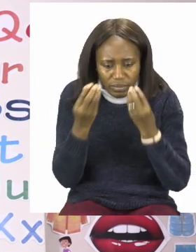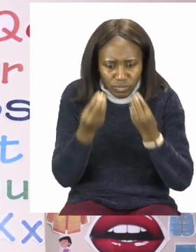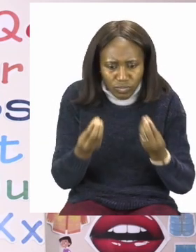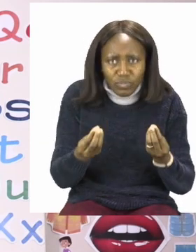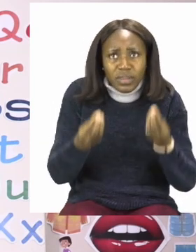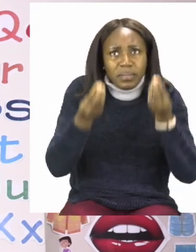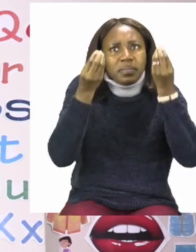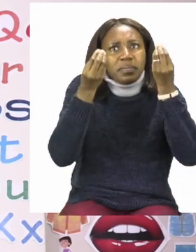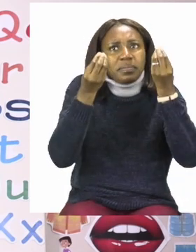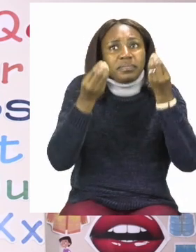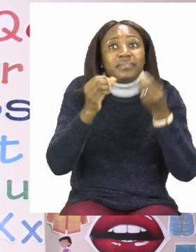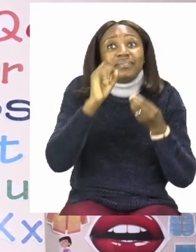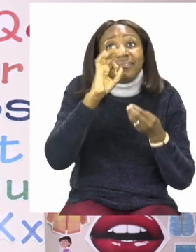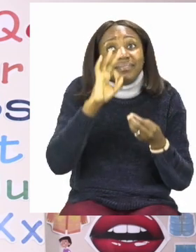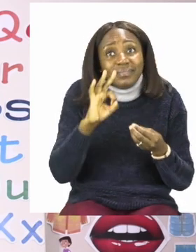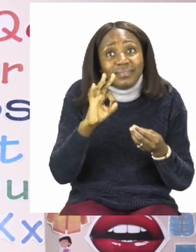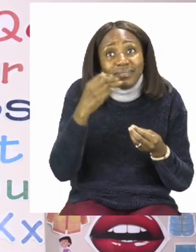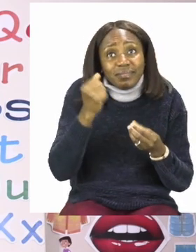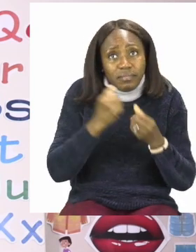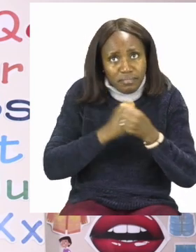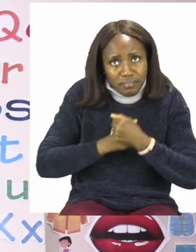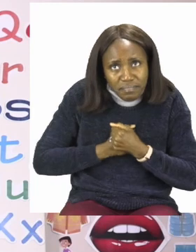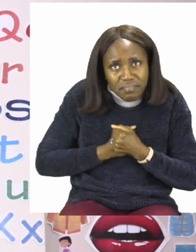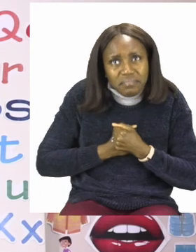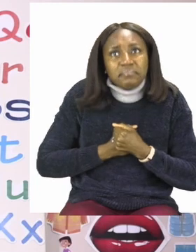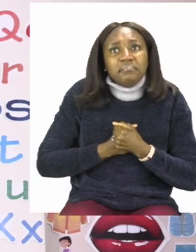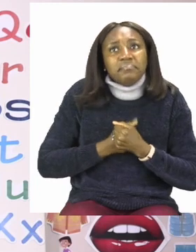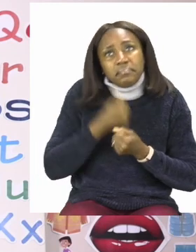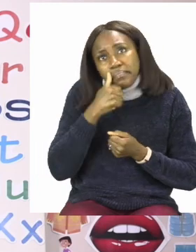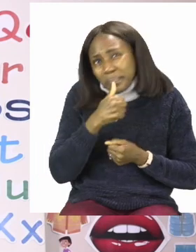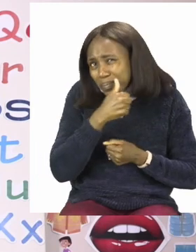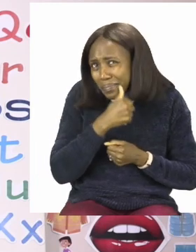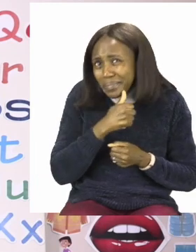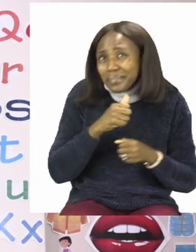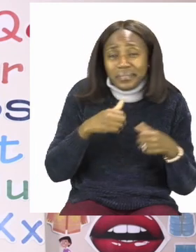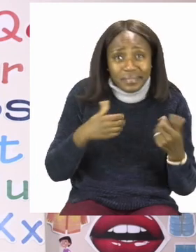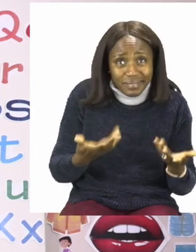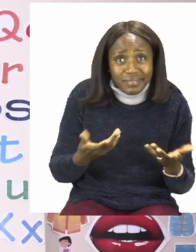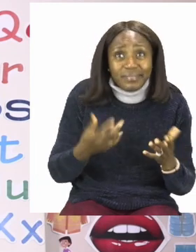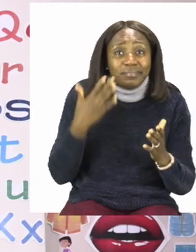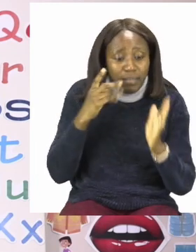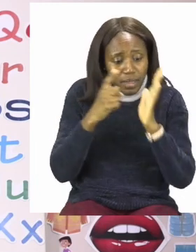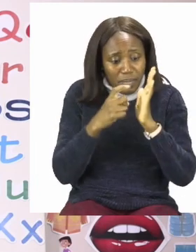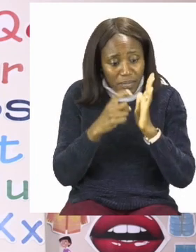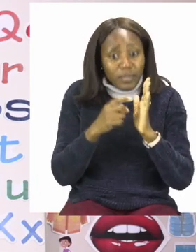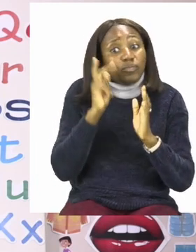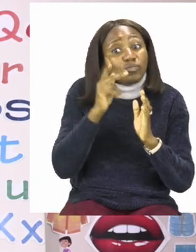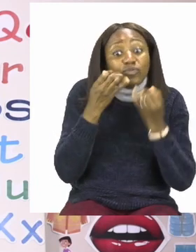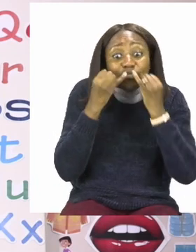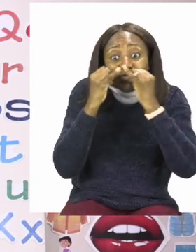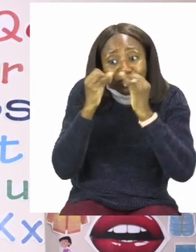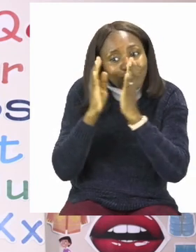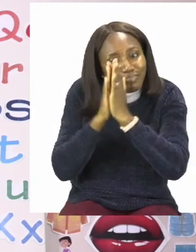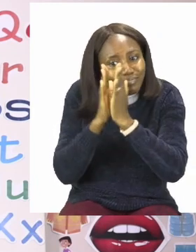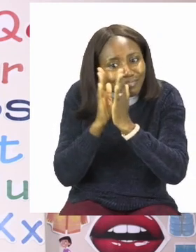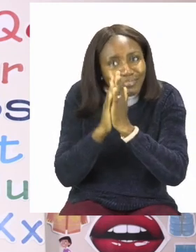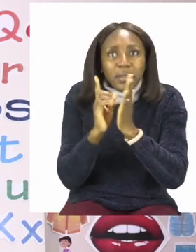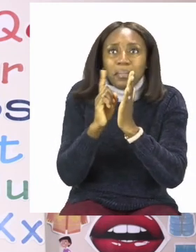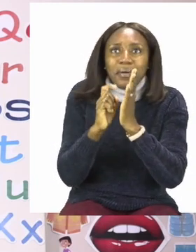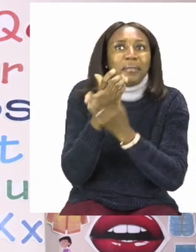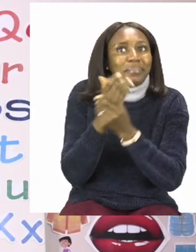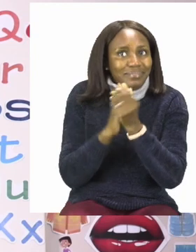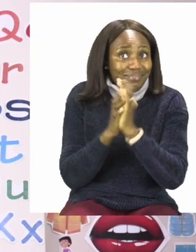So if you have a parent or guardian with you, when you sanitizing, encourage them to sanitize as well.